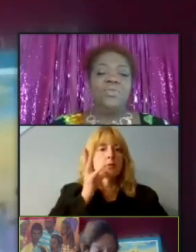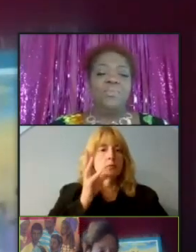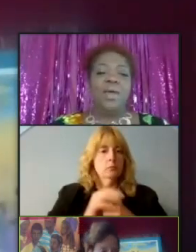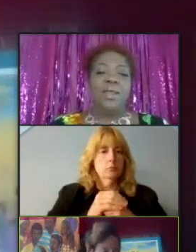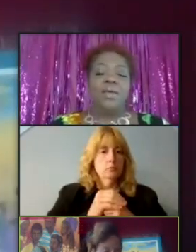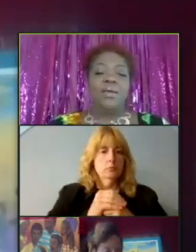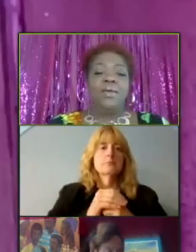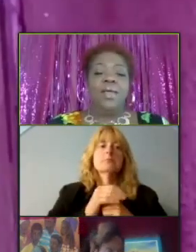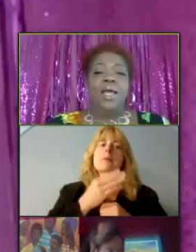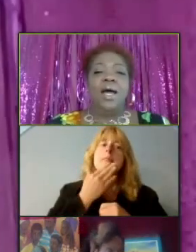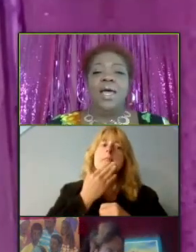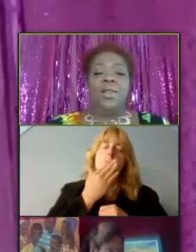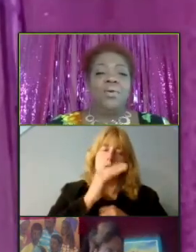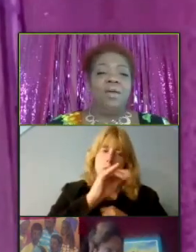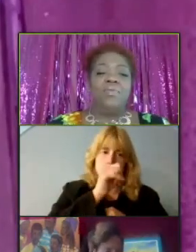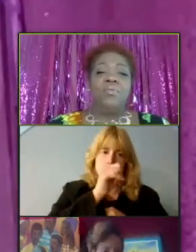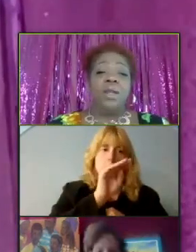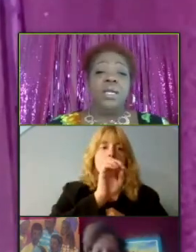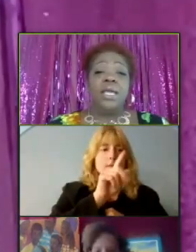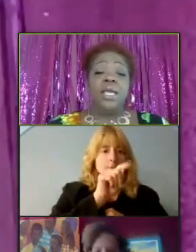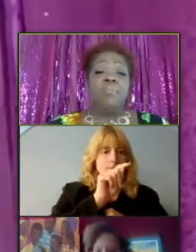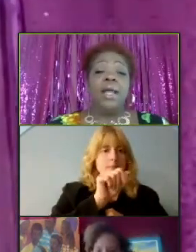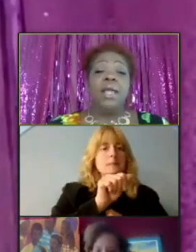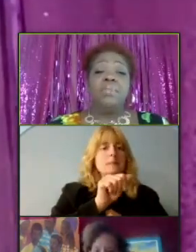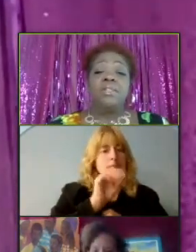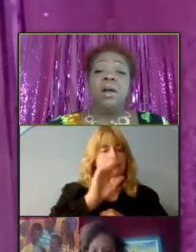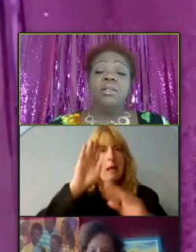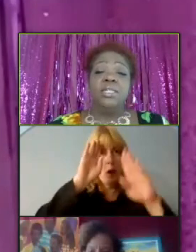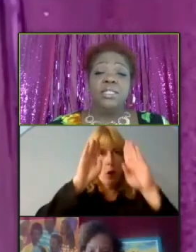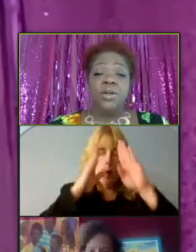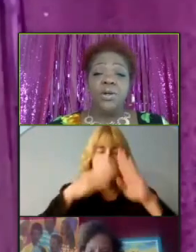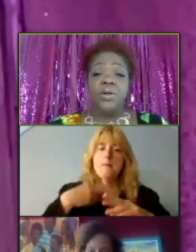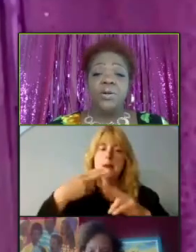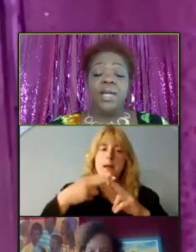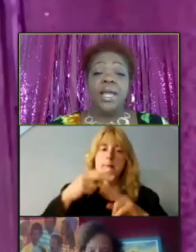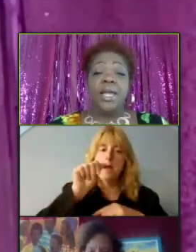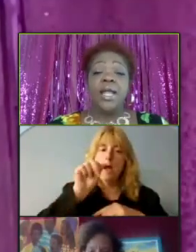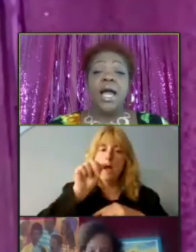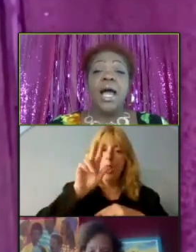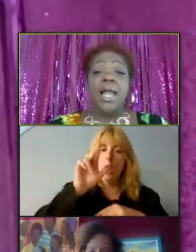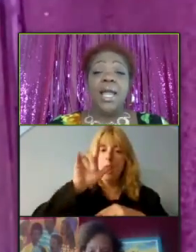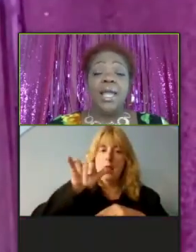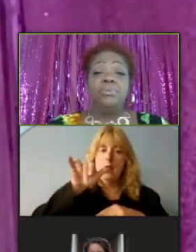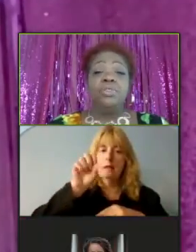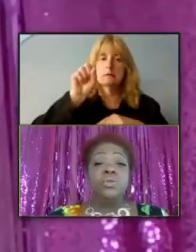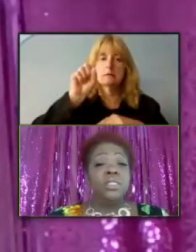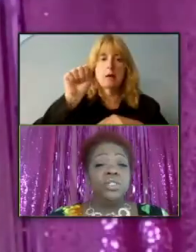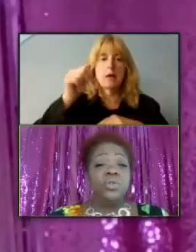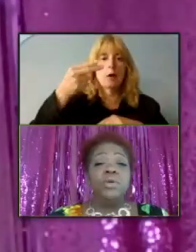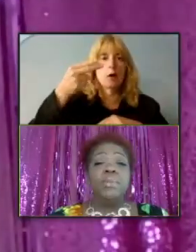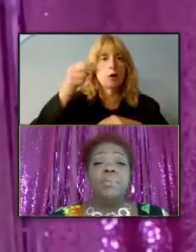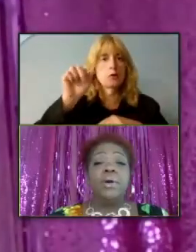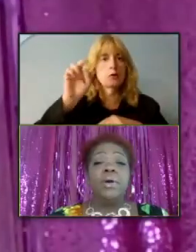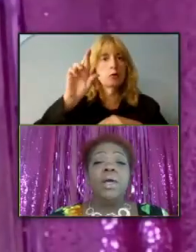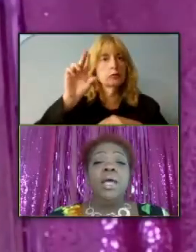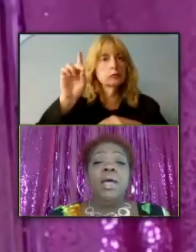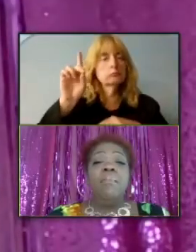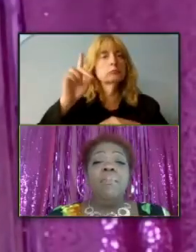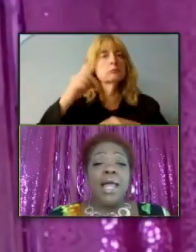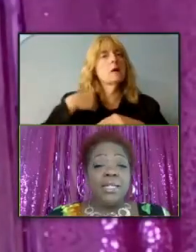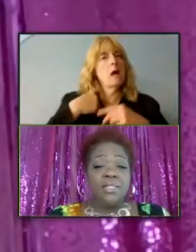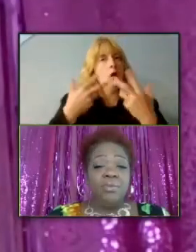Thank you, Jametta. Hello, everyone. Again, my name is Arlisa Hurd, and I am choosing to